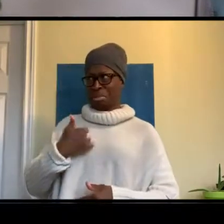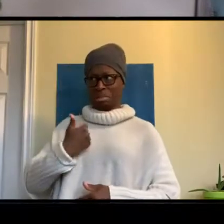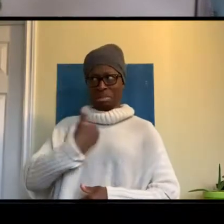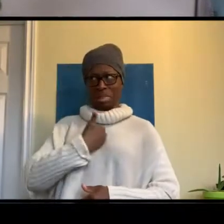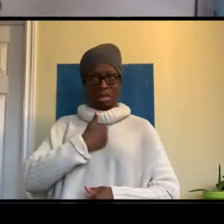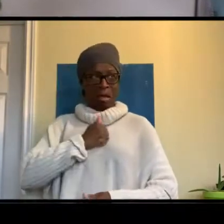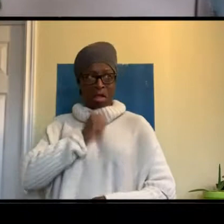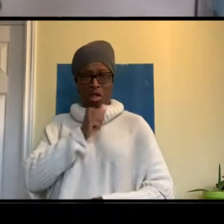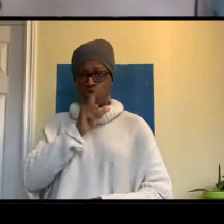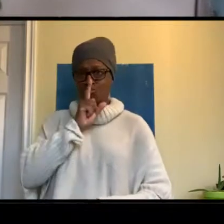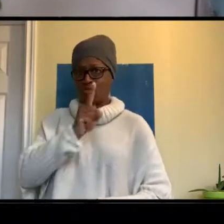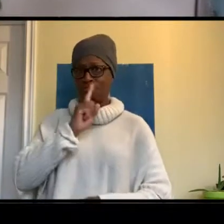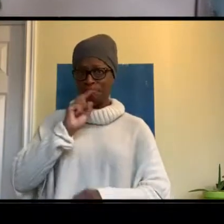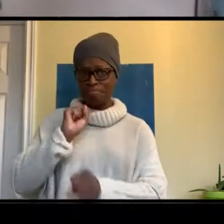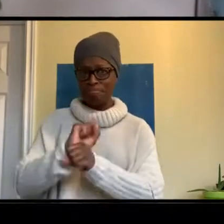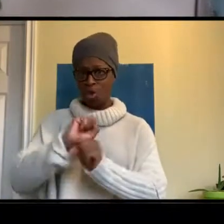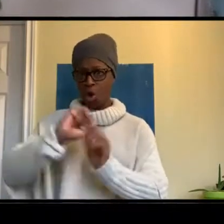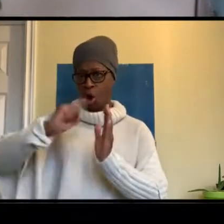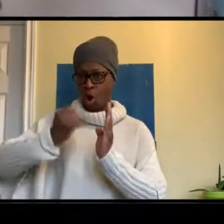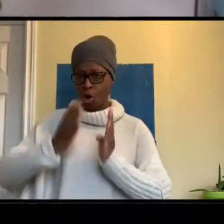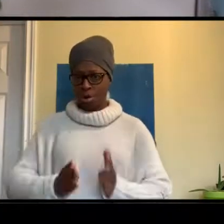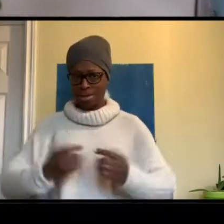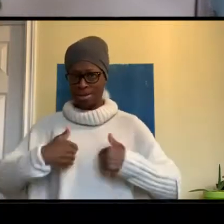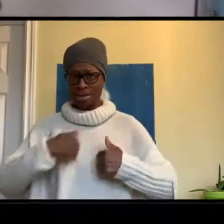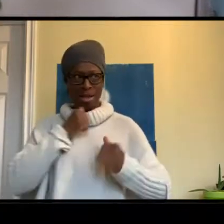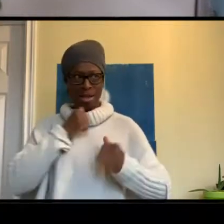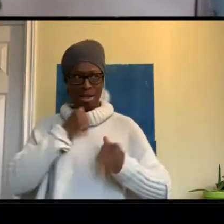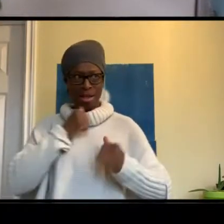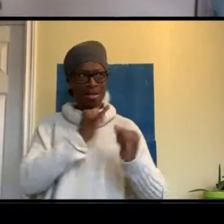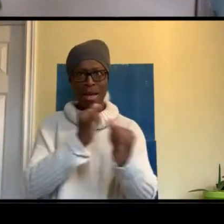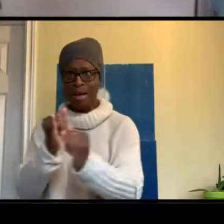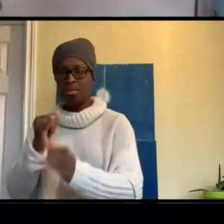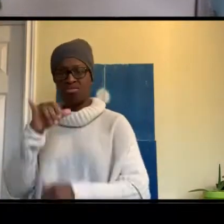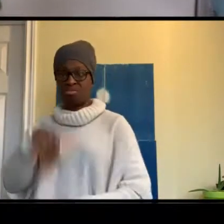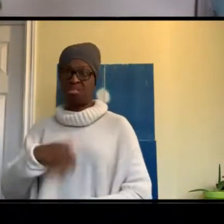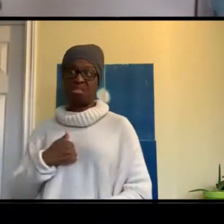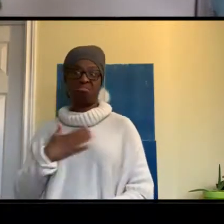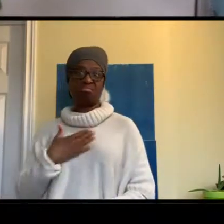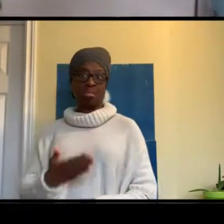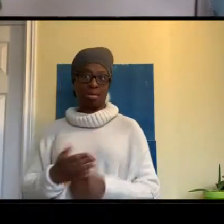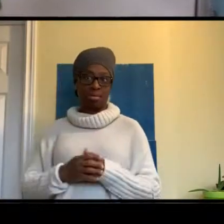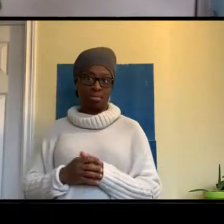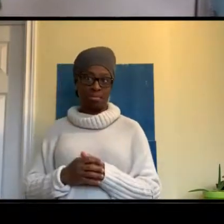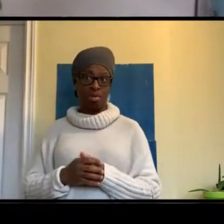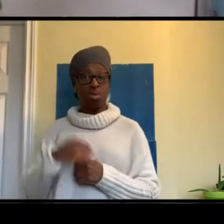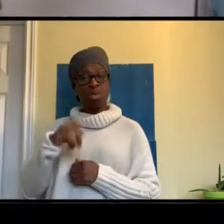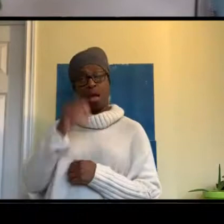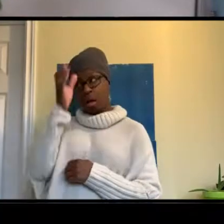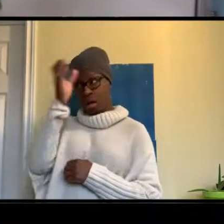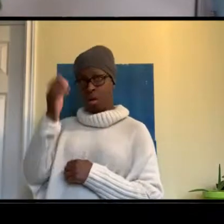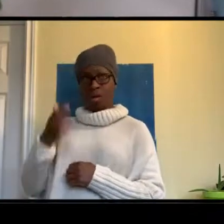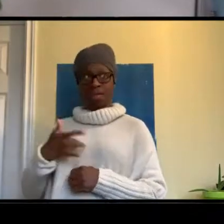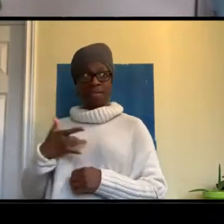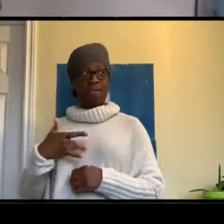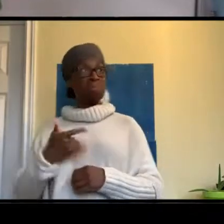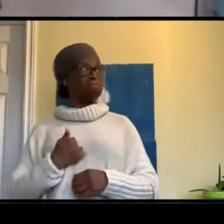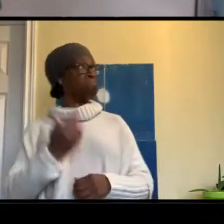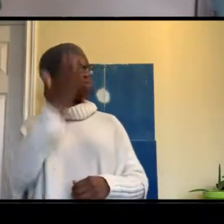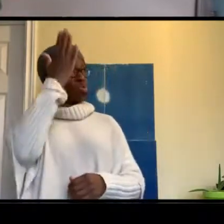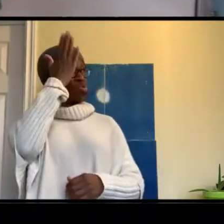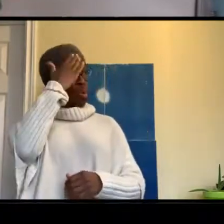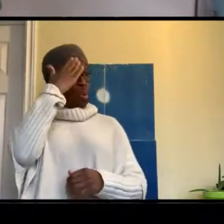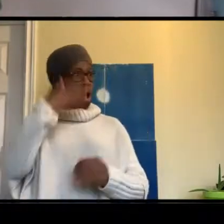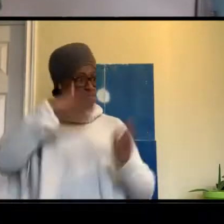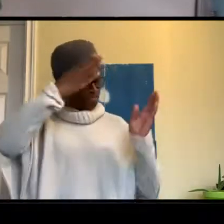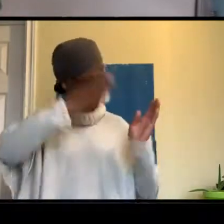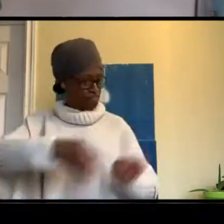important. I really suffer with imposter syndrome all the time. Even just at the beginning of this workshop, I sort of was like, why did they